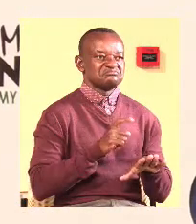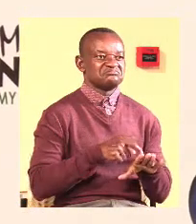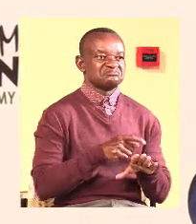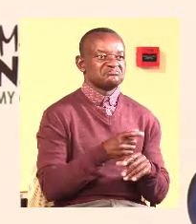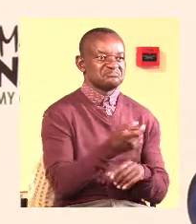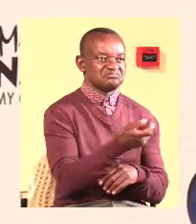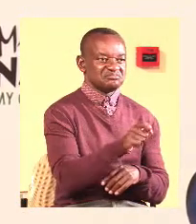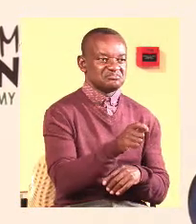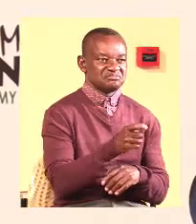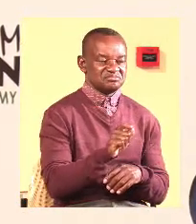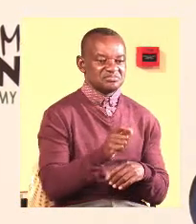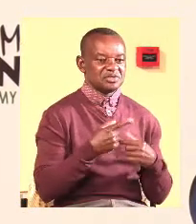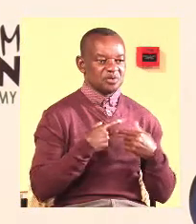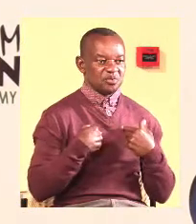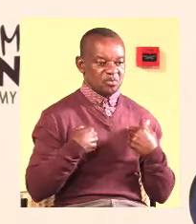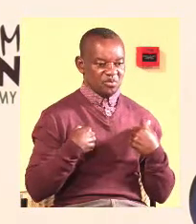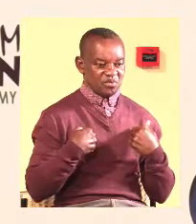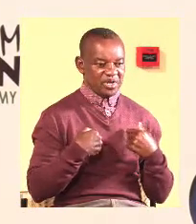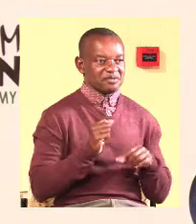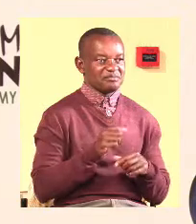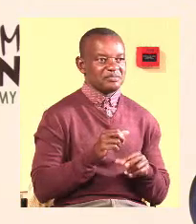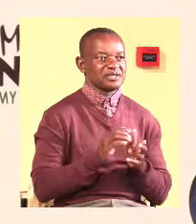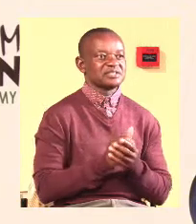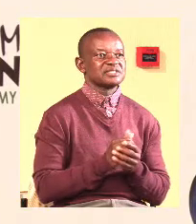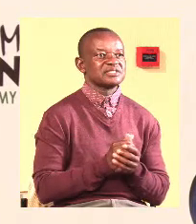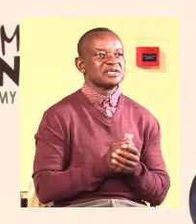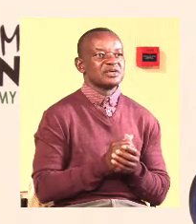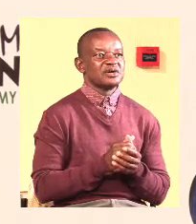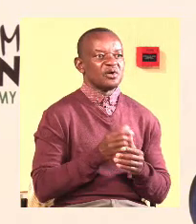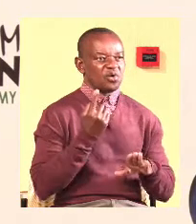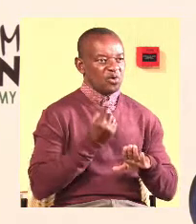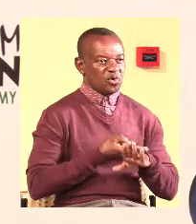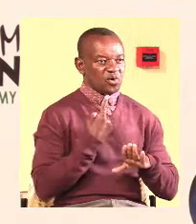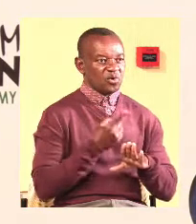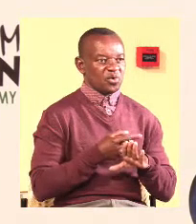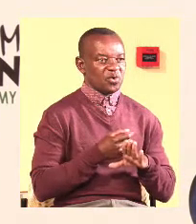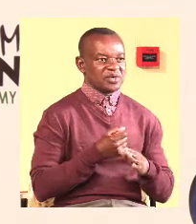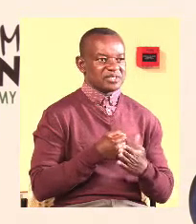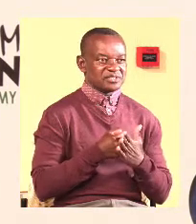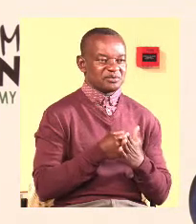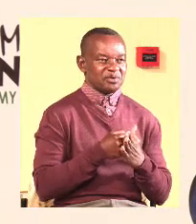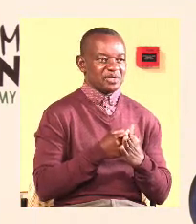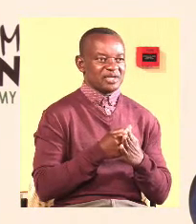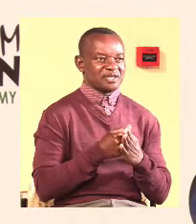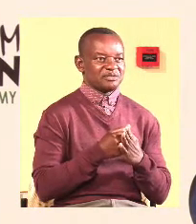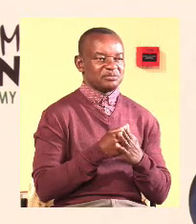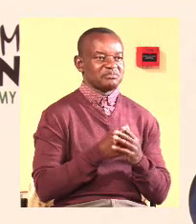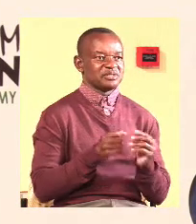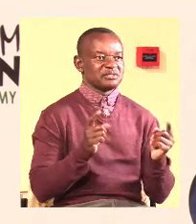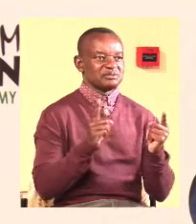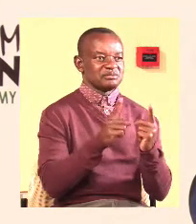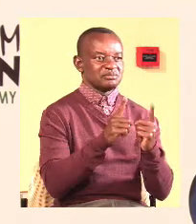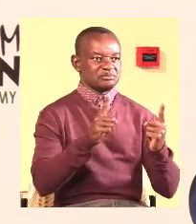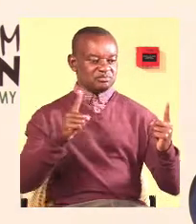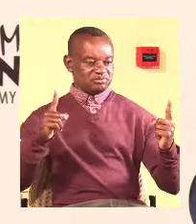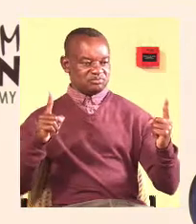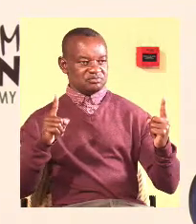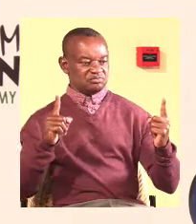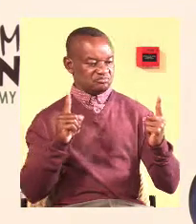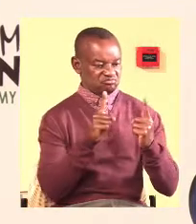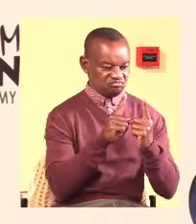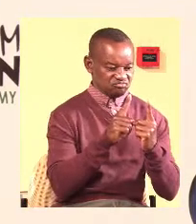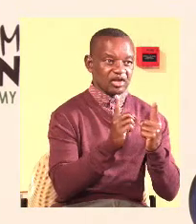to maintain social distancing and minimize the movements. And